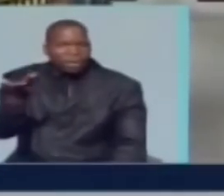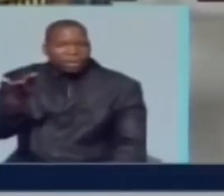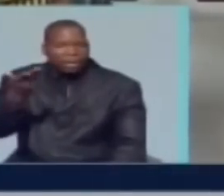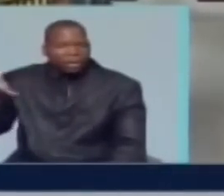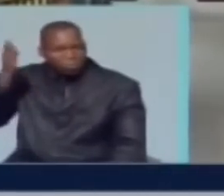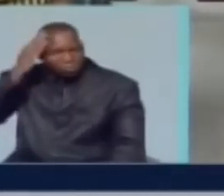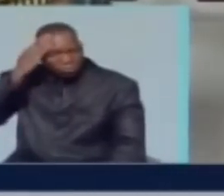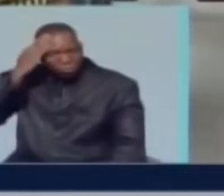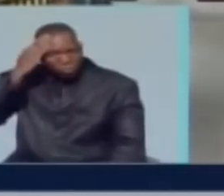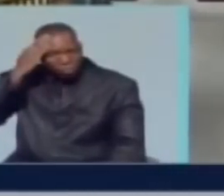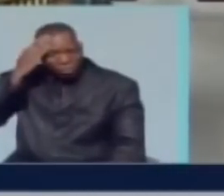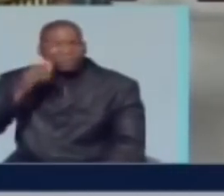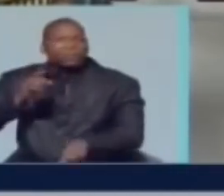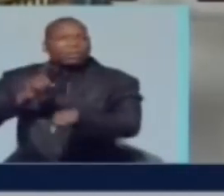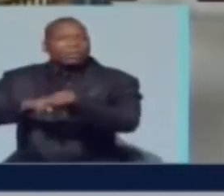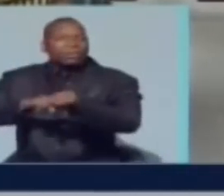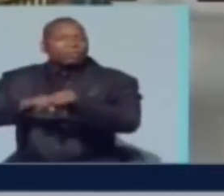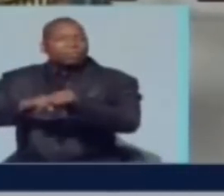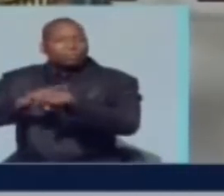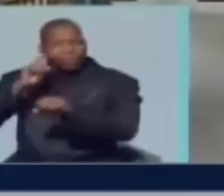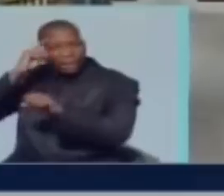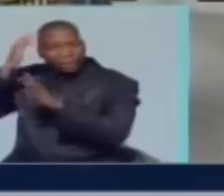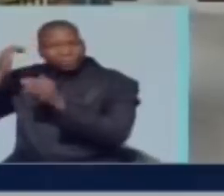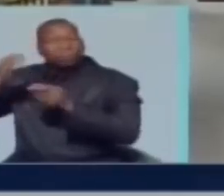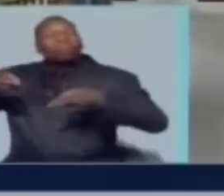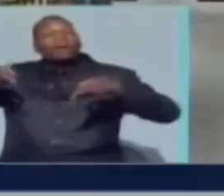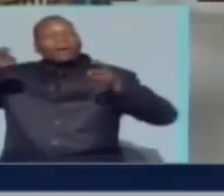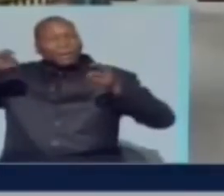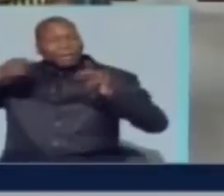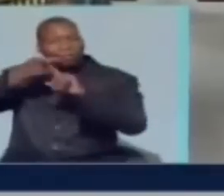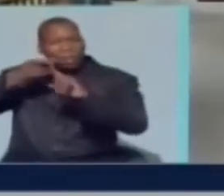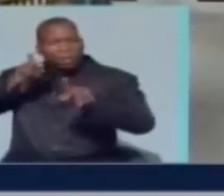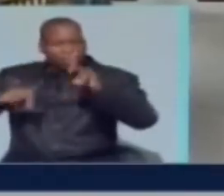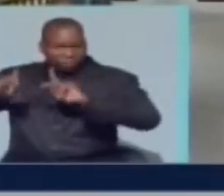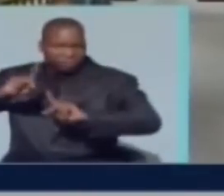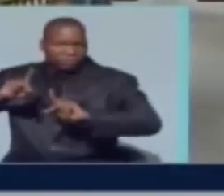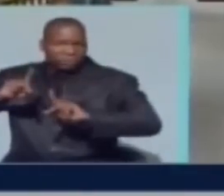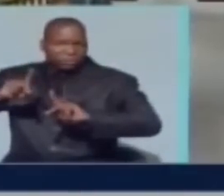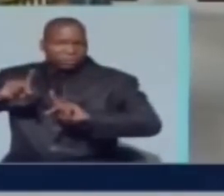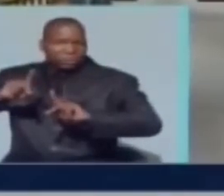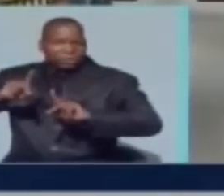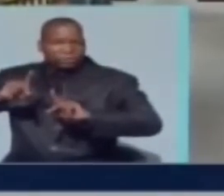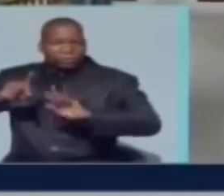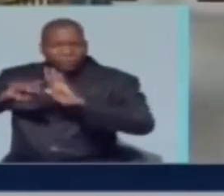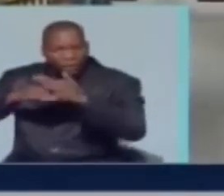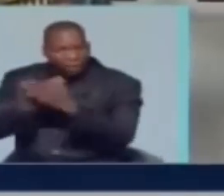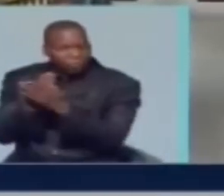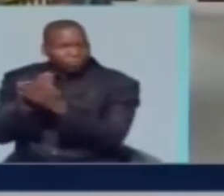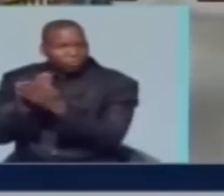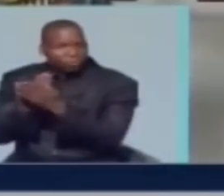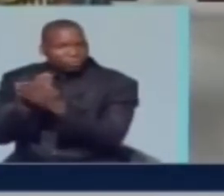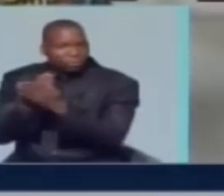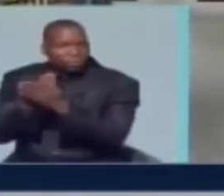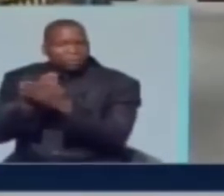comes at a time when there's a lot of expectations from the citizens in terms of addressing the